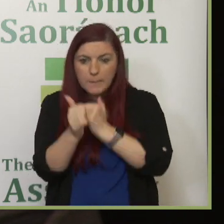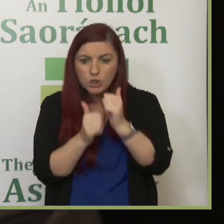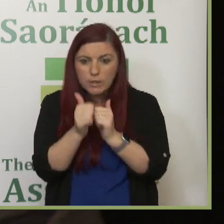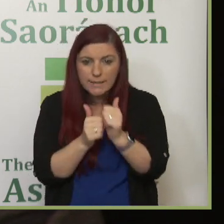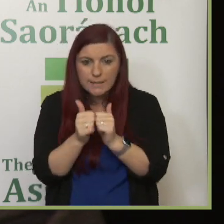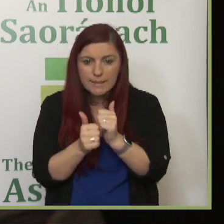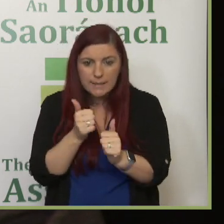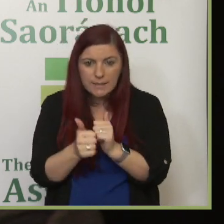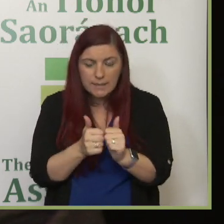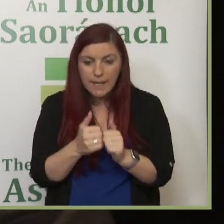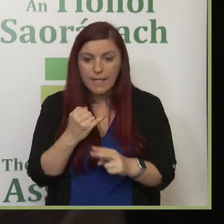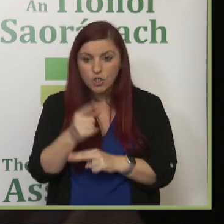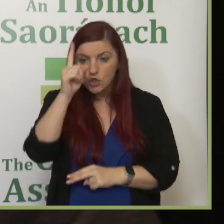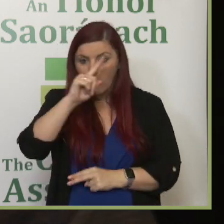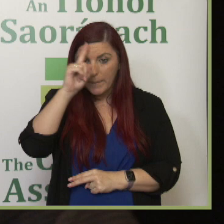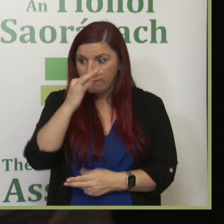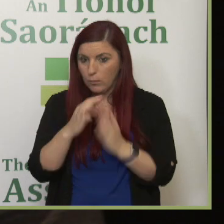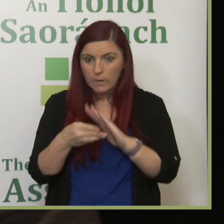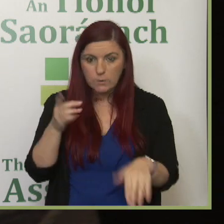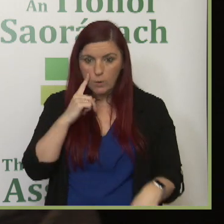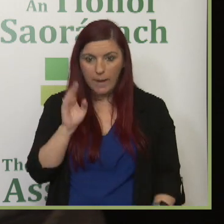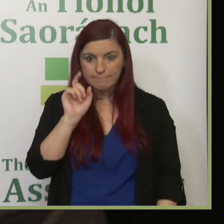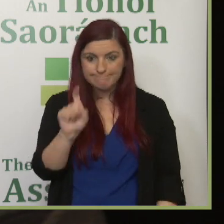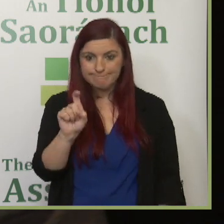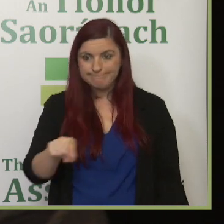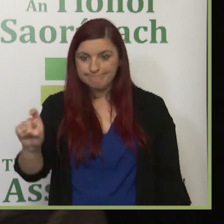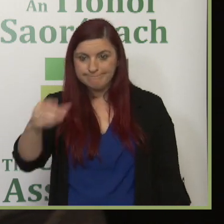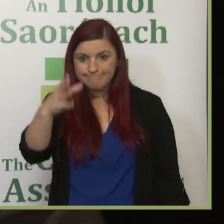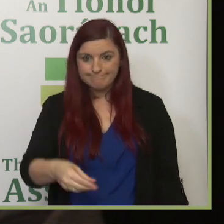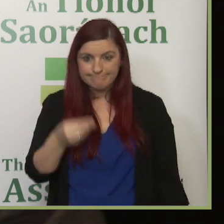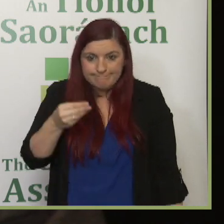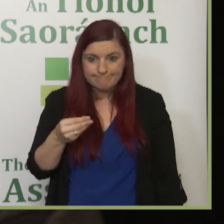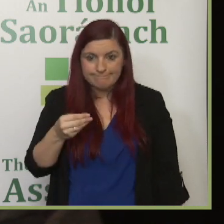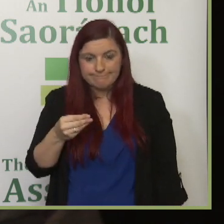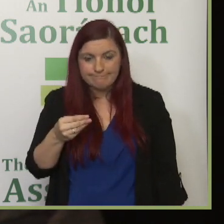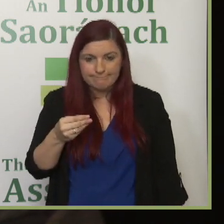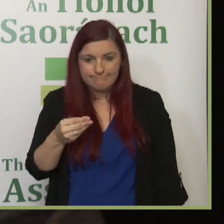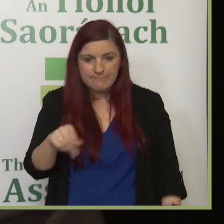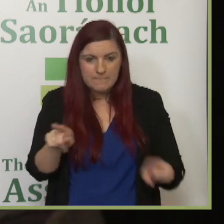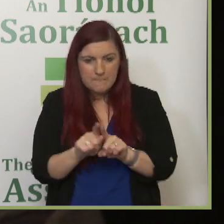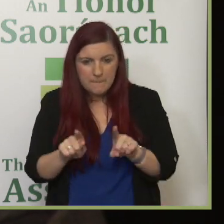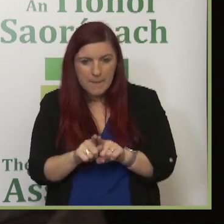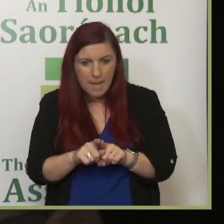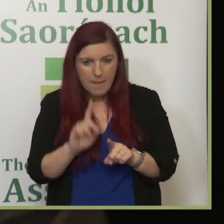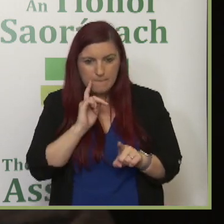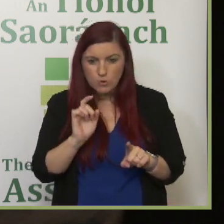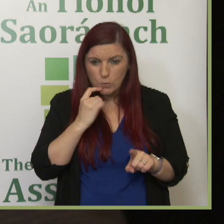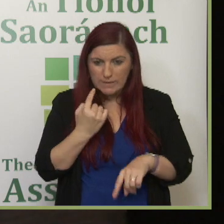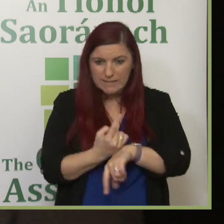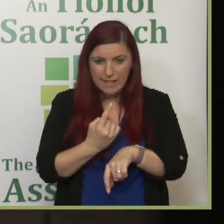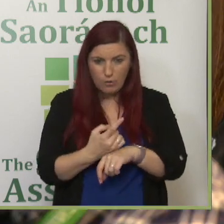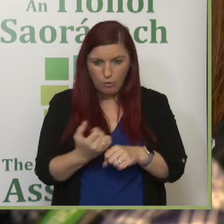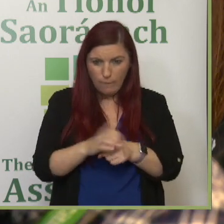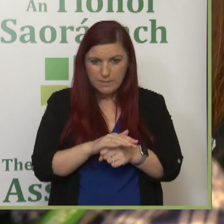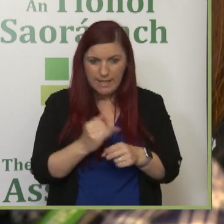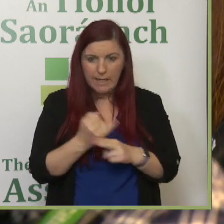taken a couple of weeks ago in Germany, where you can buy HHC vapes in a vending machine, and also some HHC-laced sweets that are being produced in